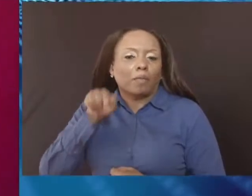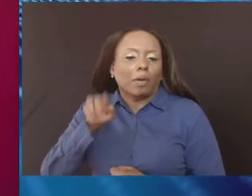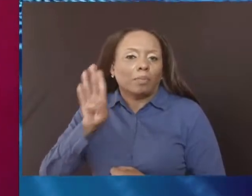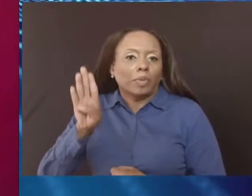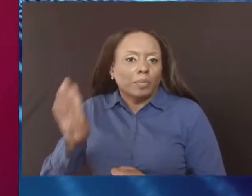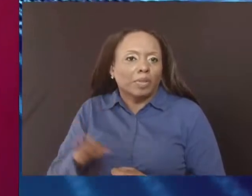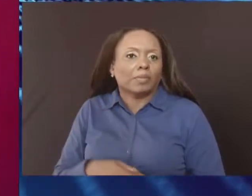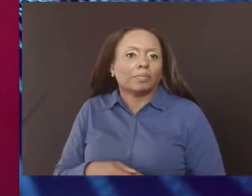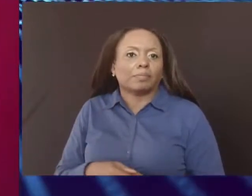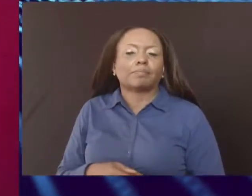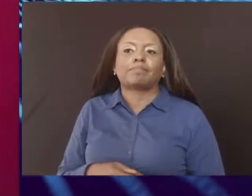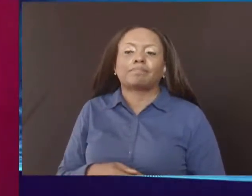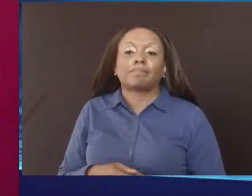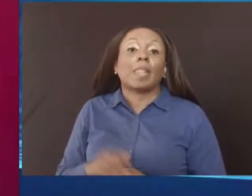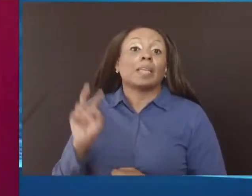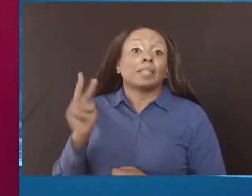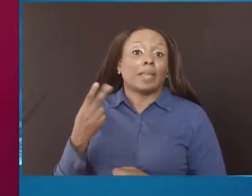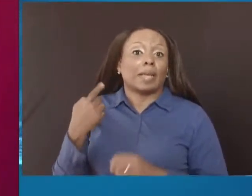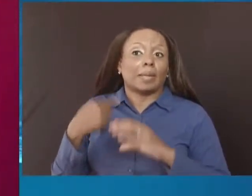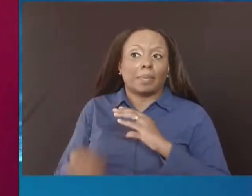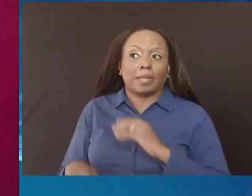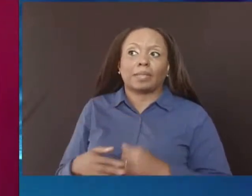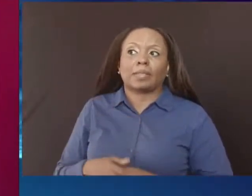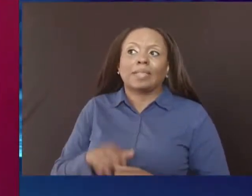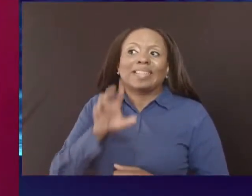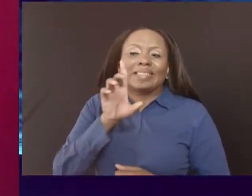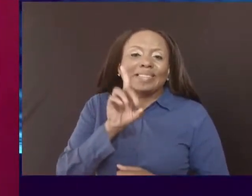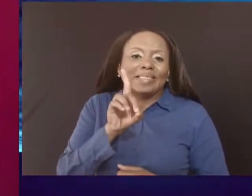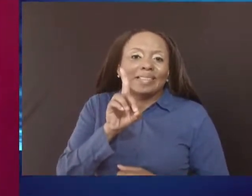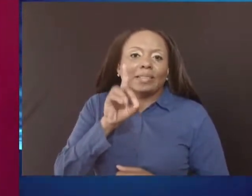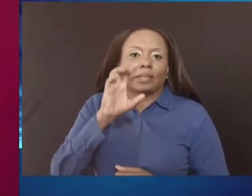cmo@health.gov.bb. The second email address, the alternative, is